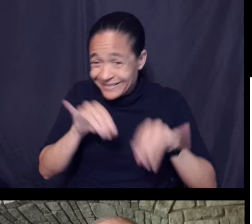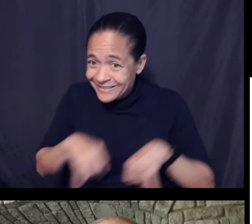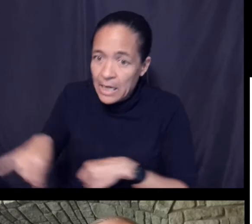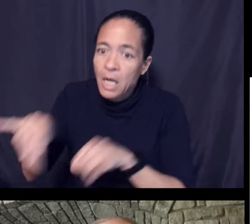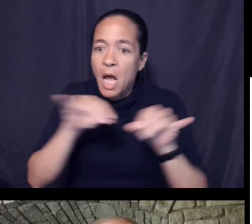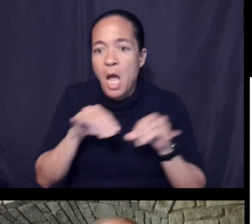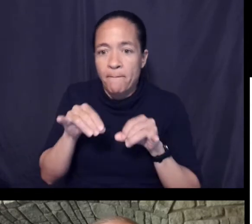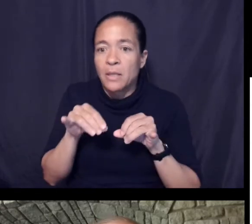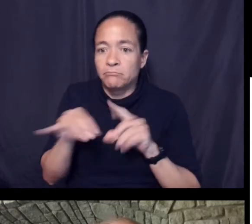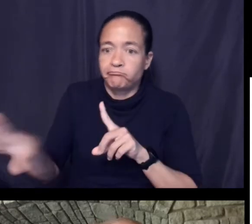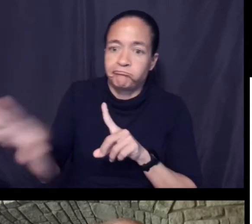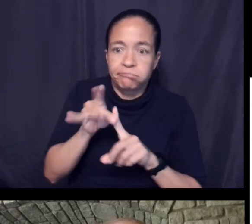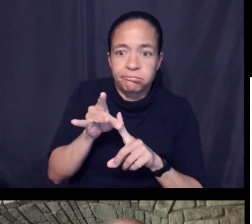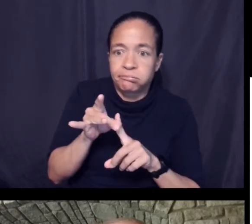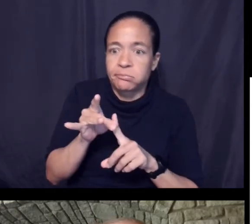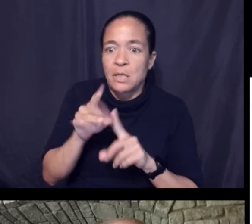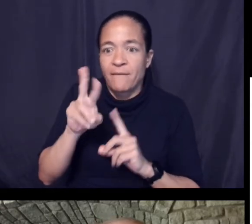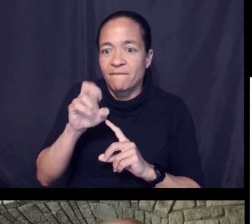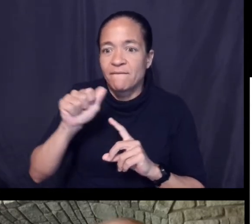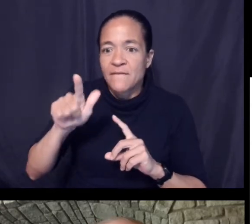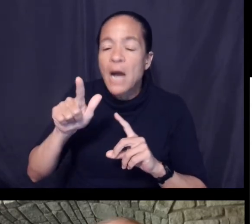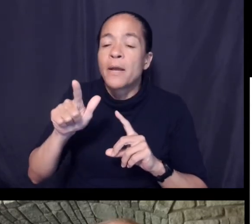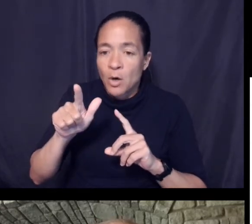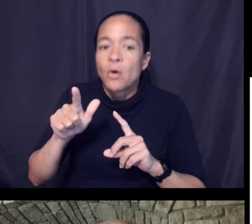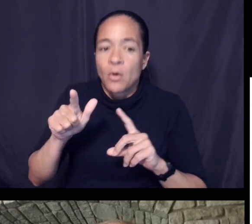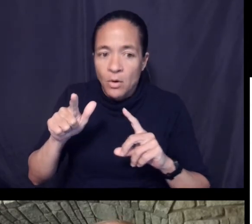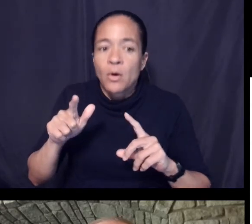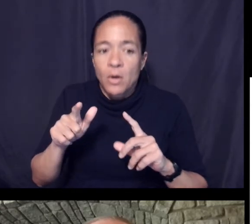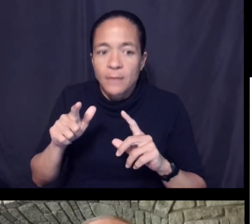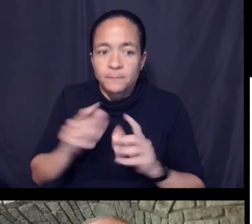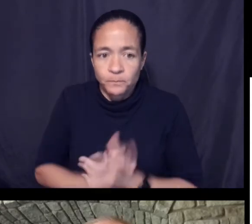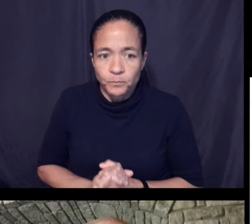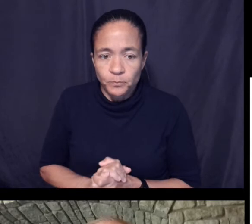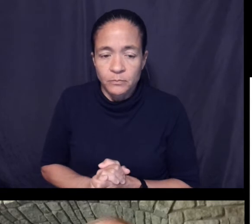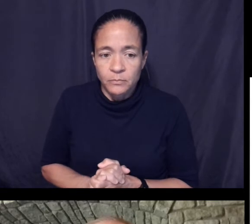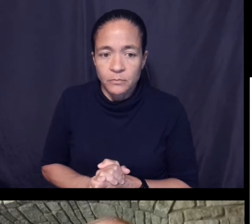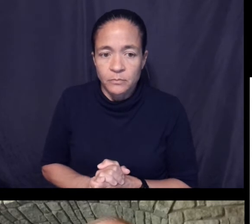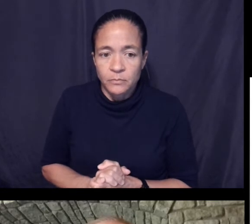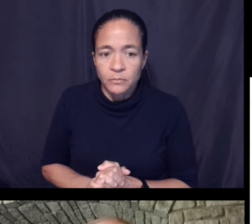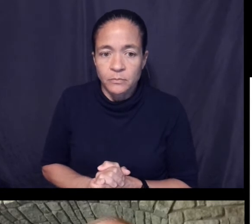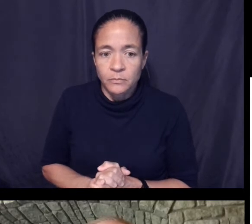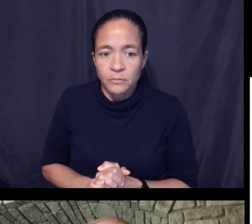common congenital viral infection, and it has some very significant downstream sequelae.